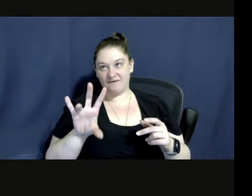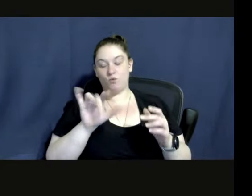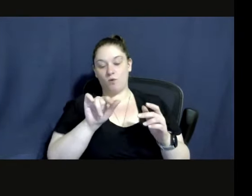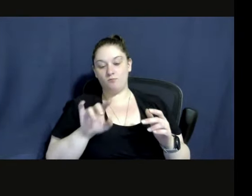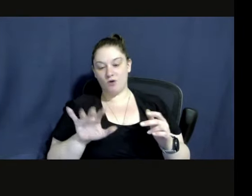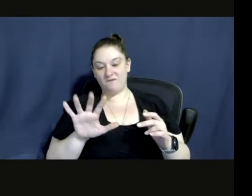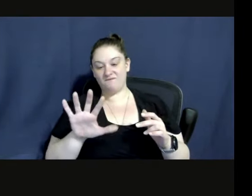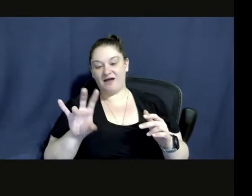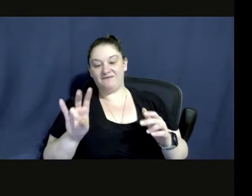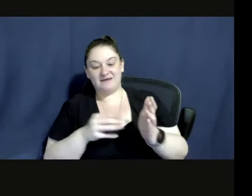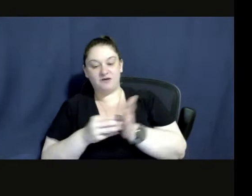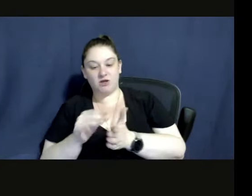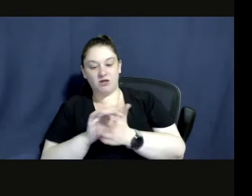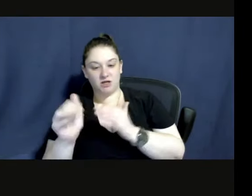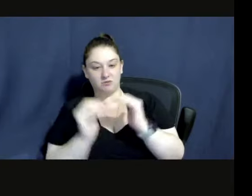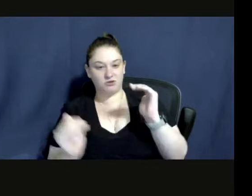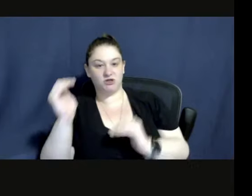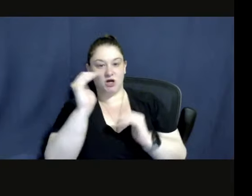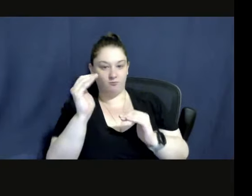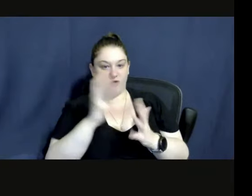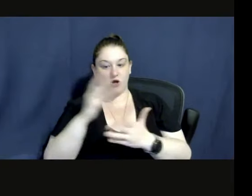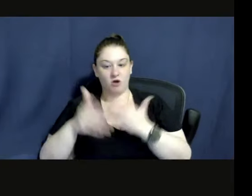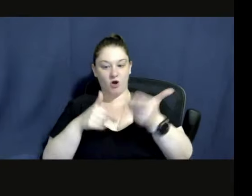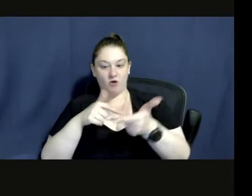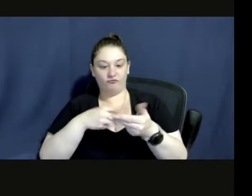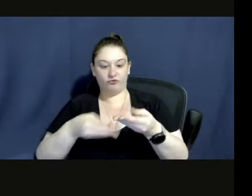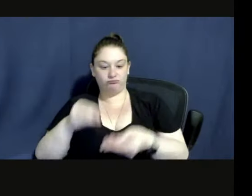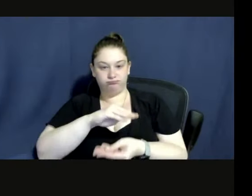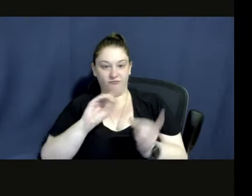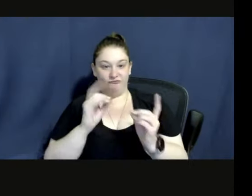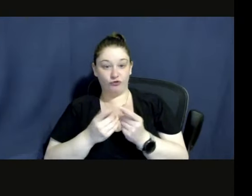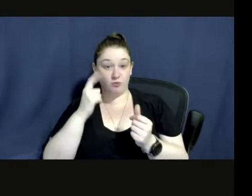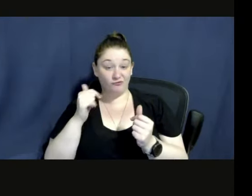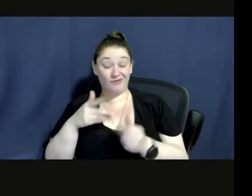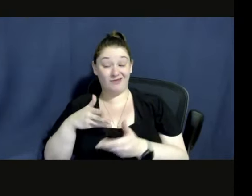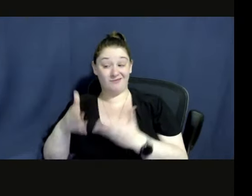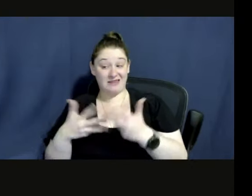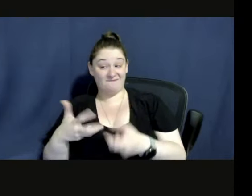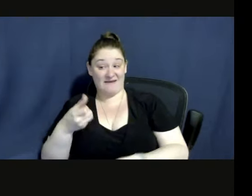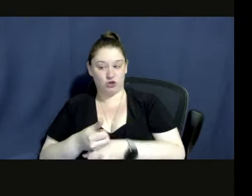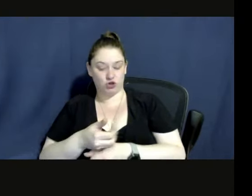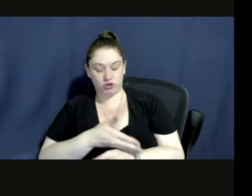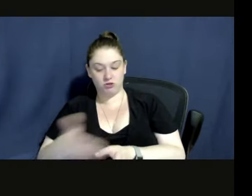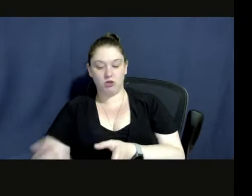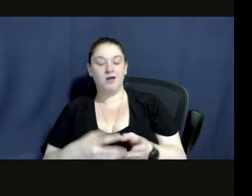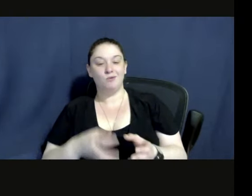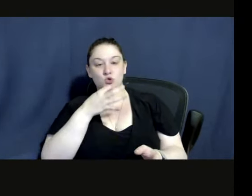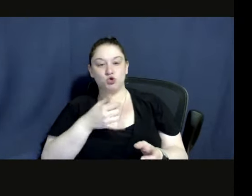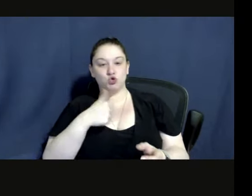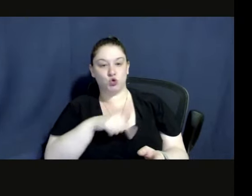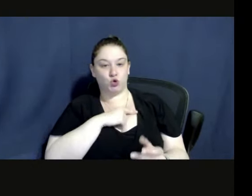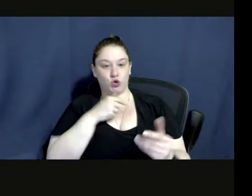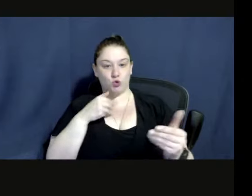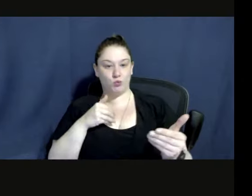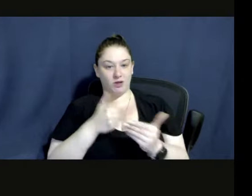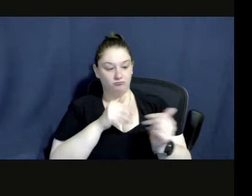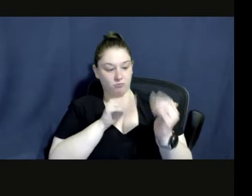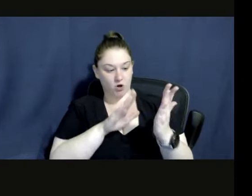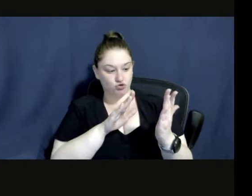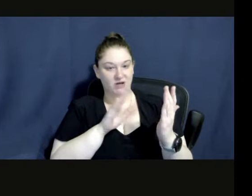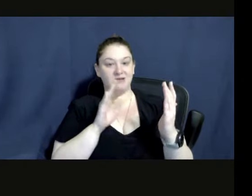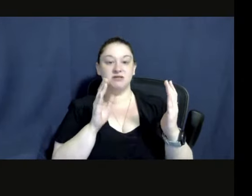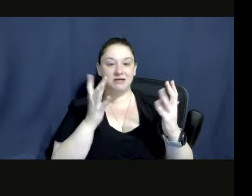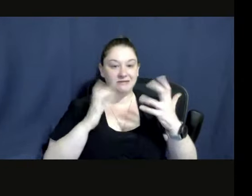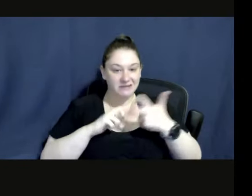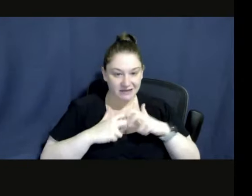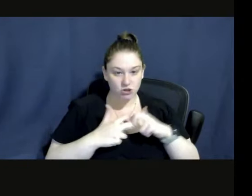requirement at the end of the five-year period. We agreed that the sooner we begin to address the gap, the greater our flexibility